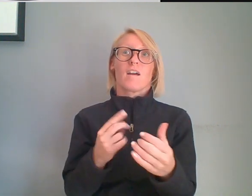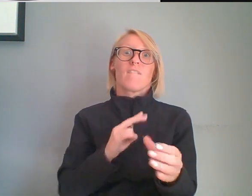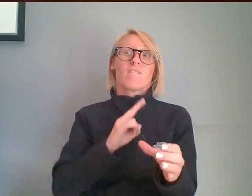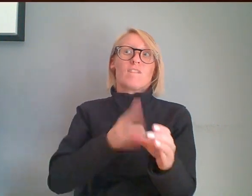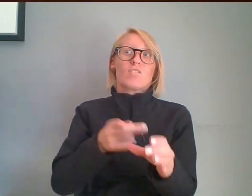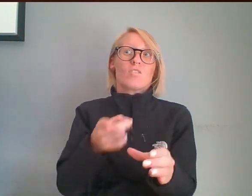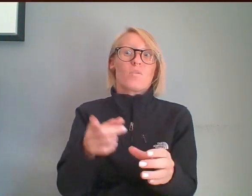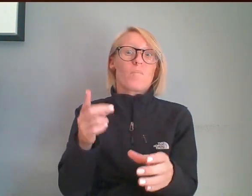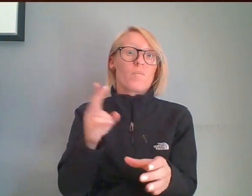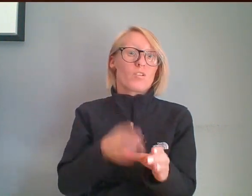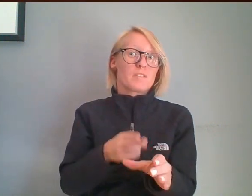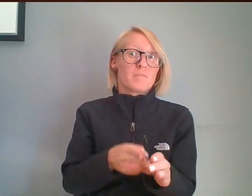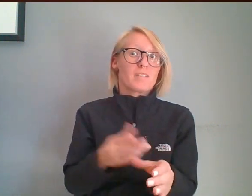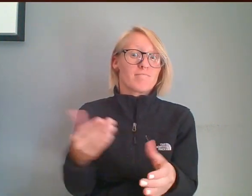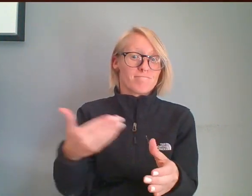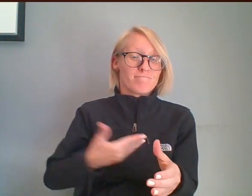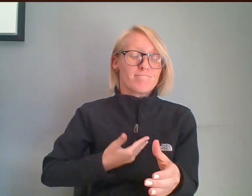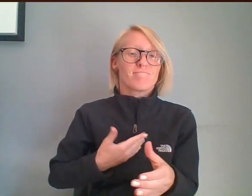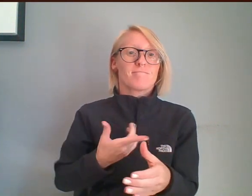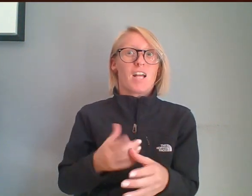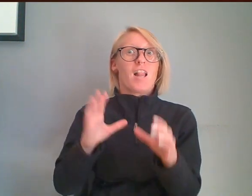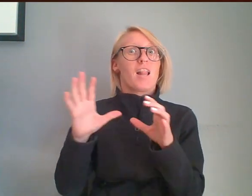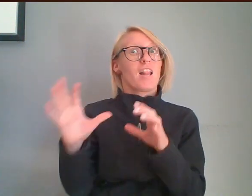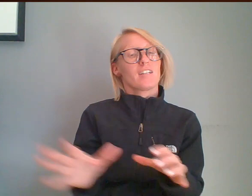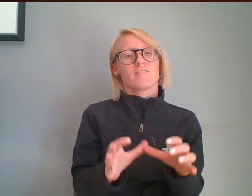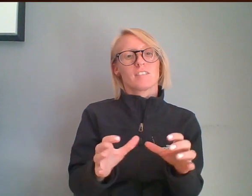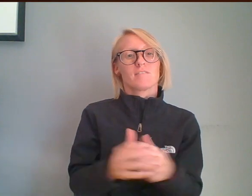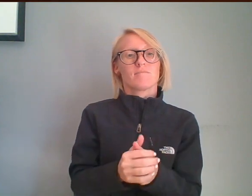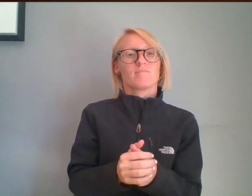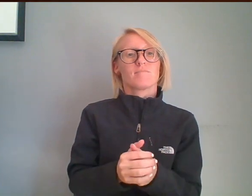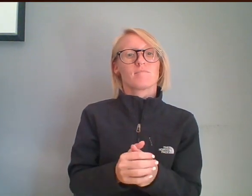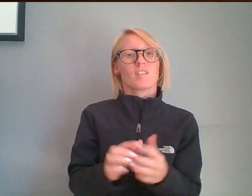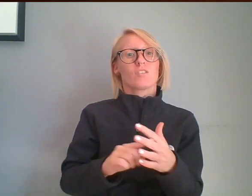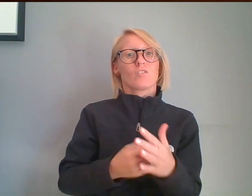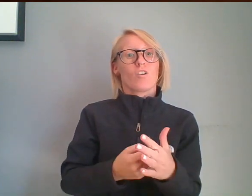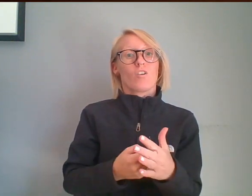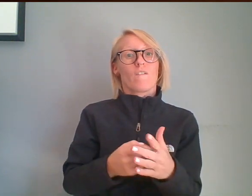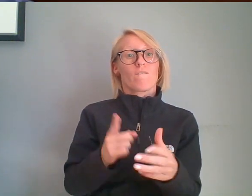participate. So let's get started with anxiety management.